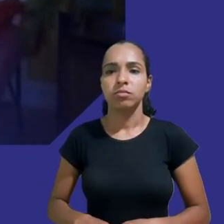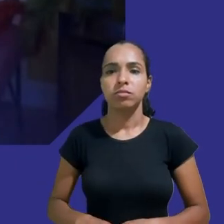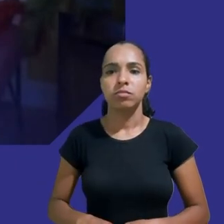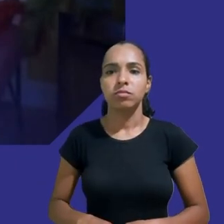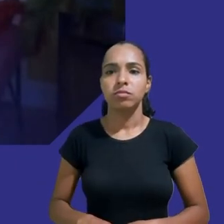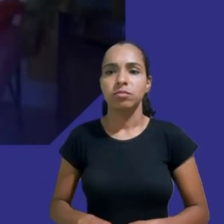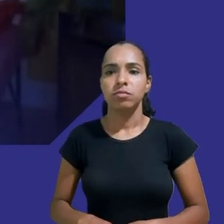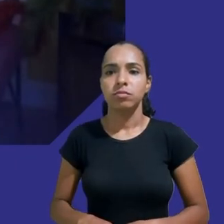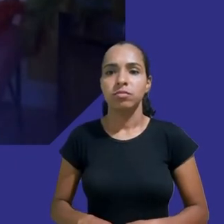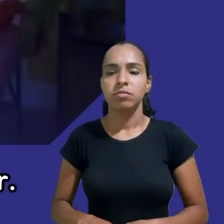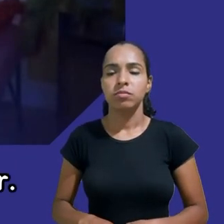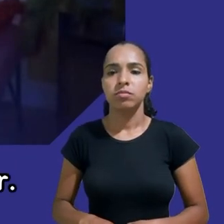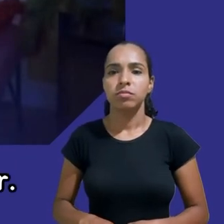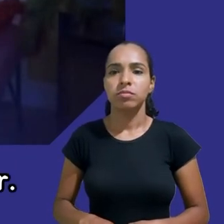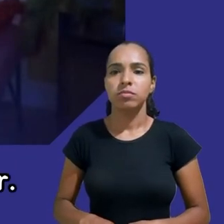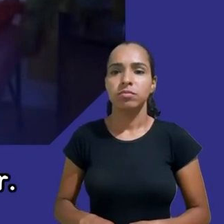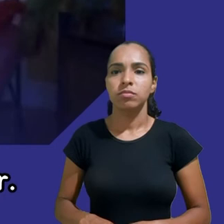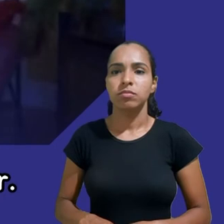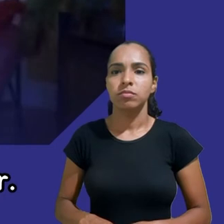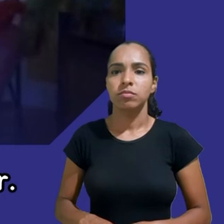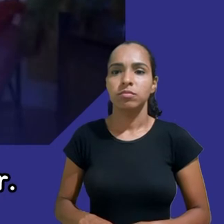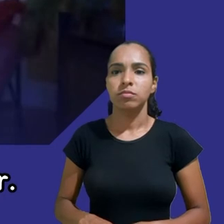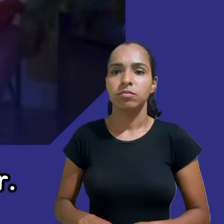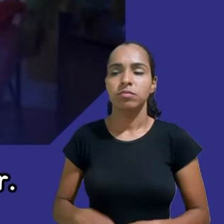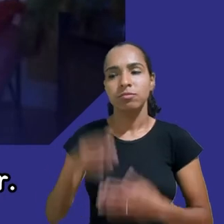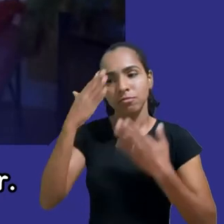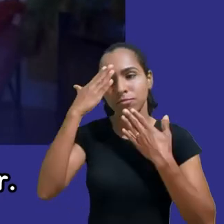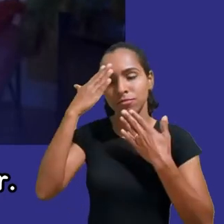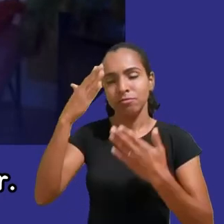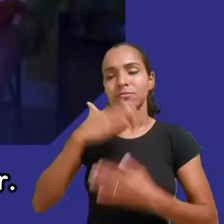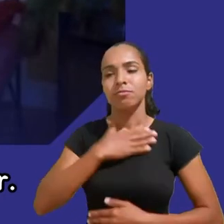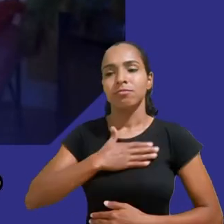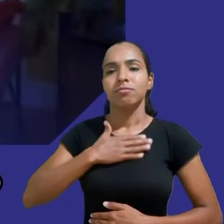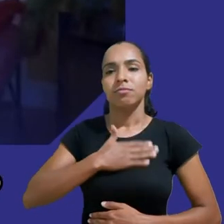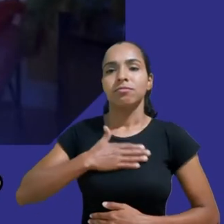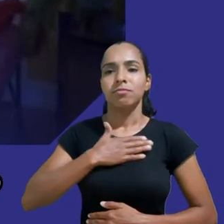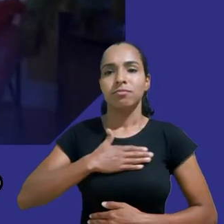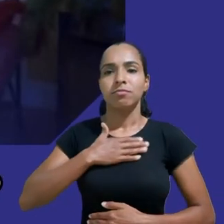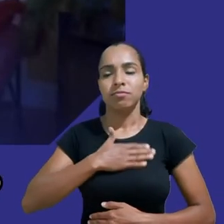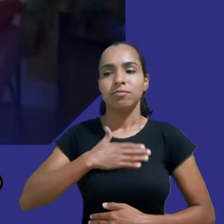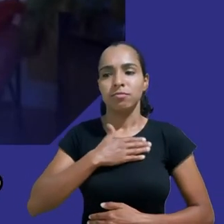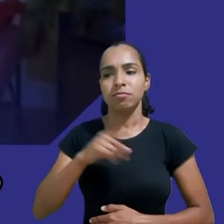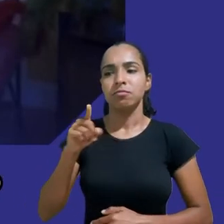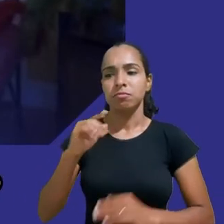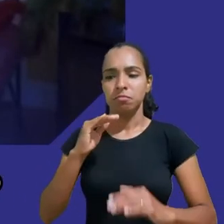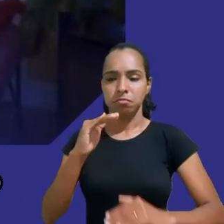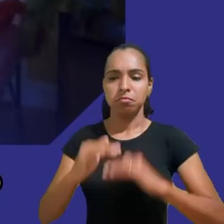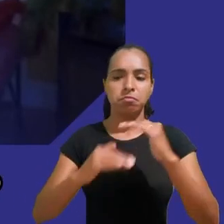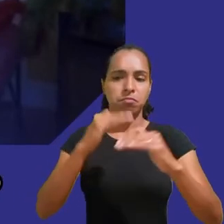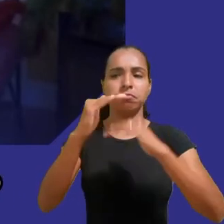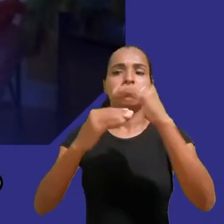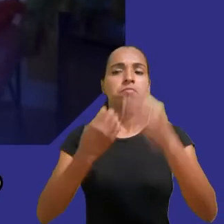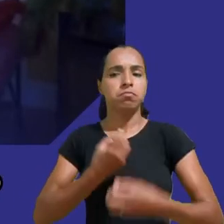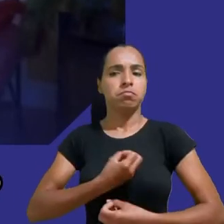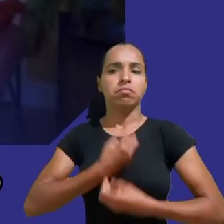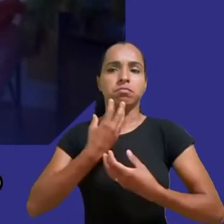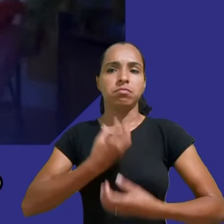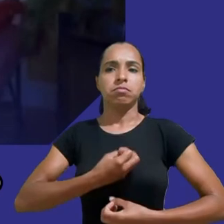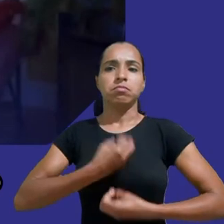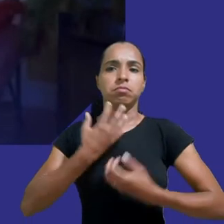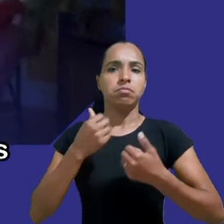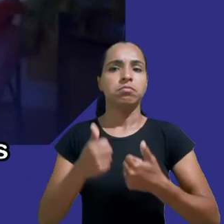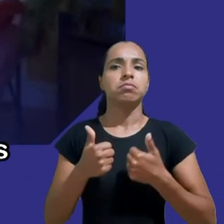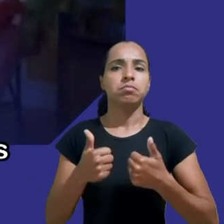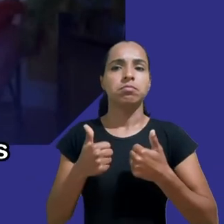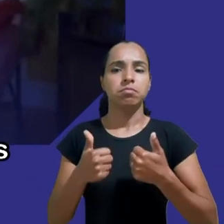to talk to you today I think your lawsuit is really inspiring I think one of the things that's really exciting about this moment we're